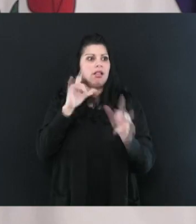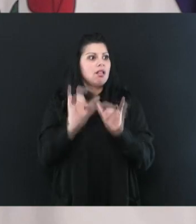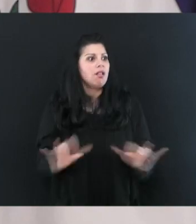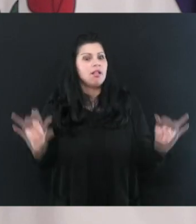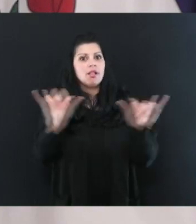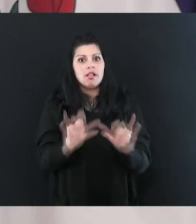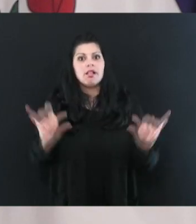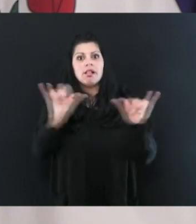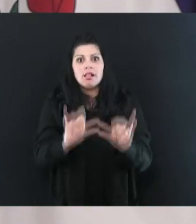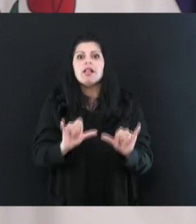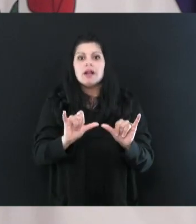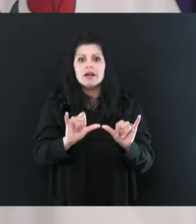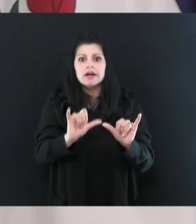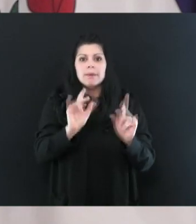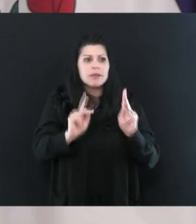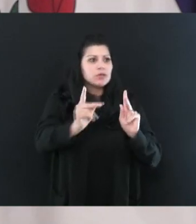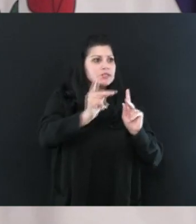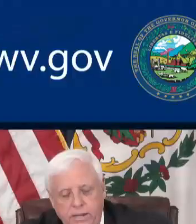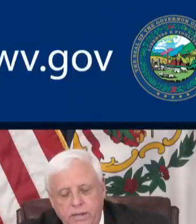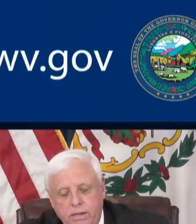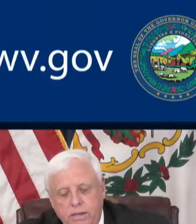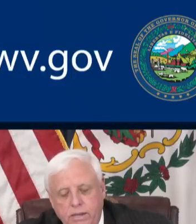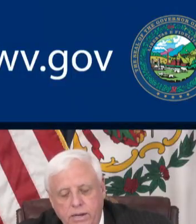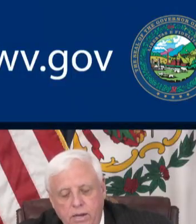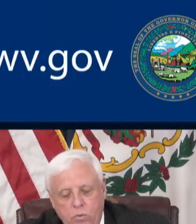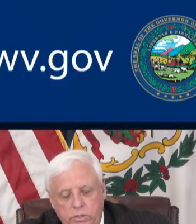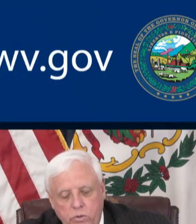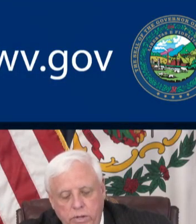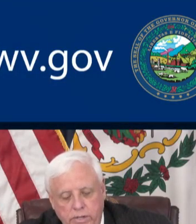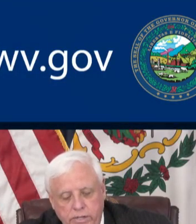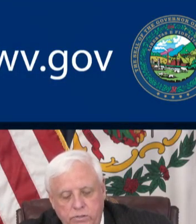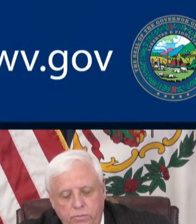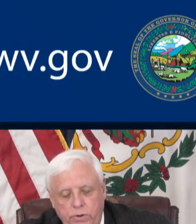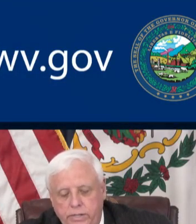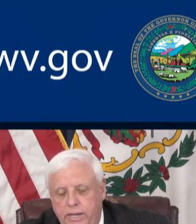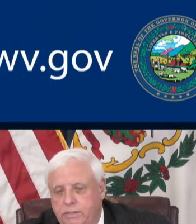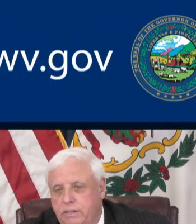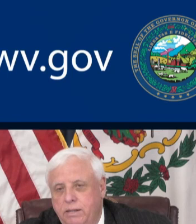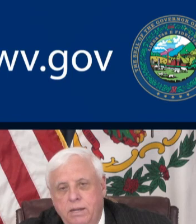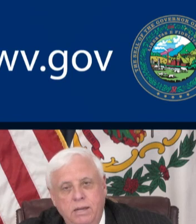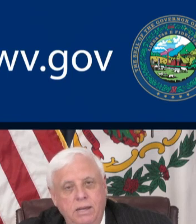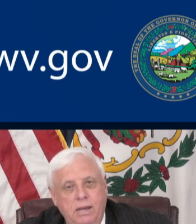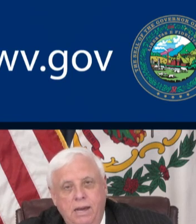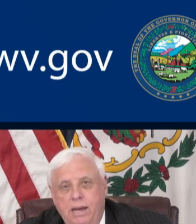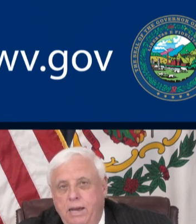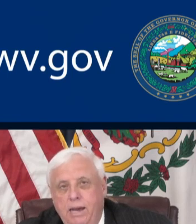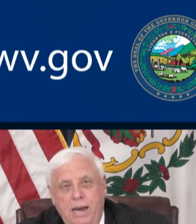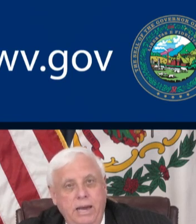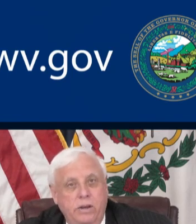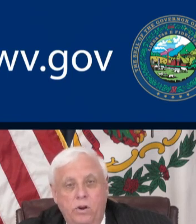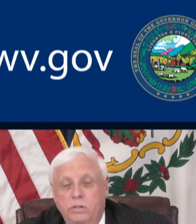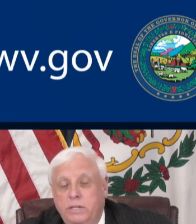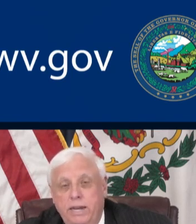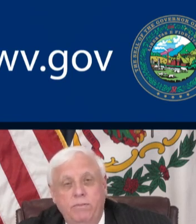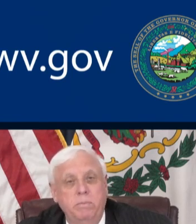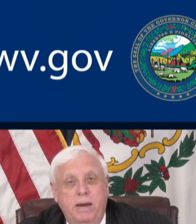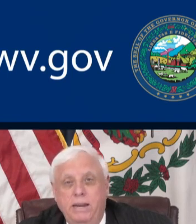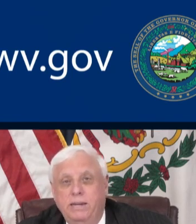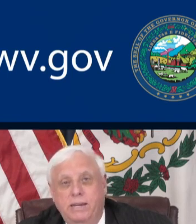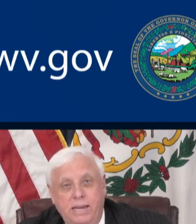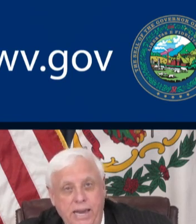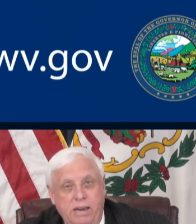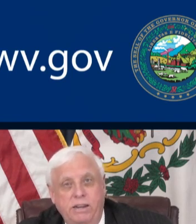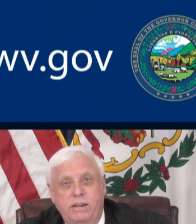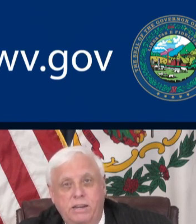Today we're going to be in Upshur County, with doing additional free testing. I encourage everybody